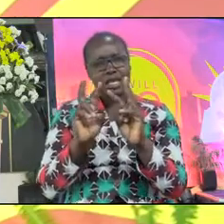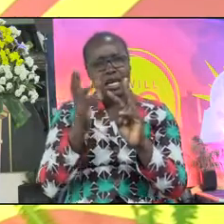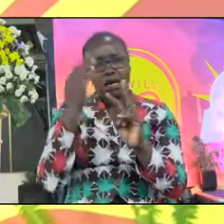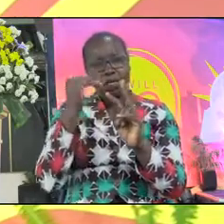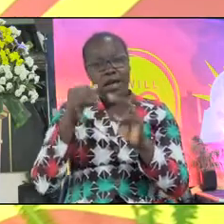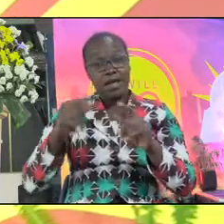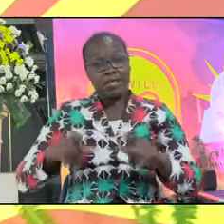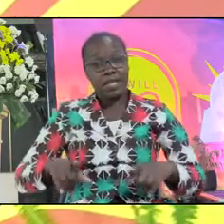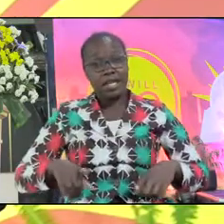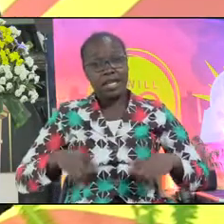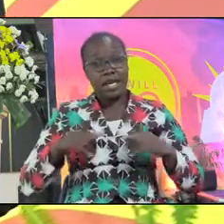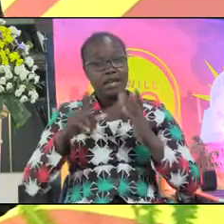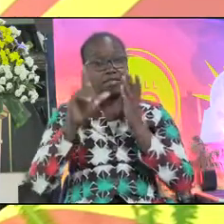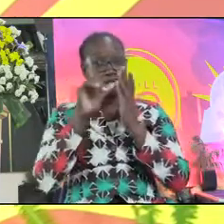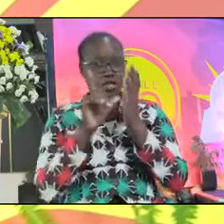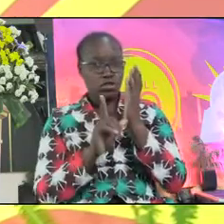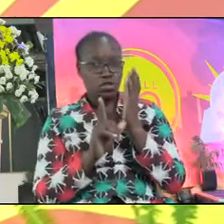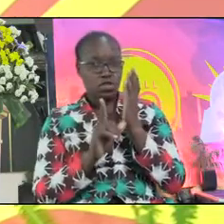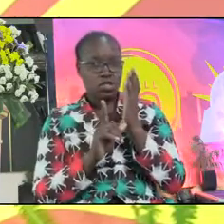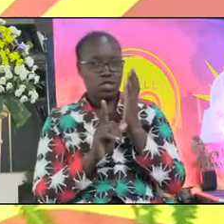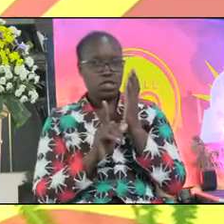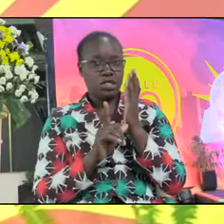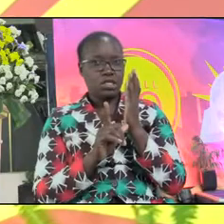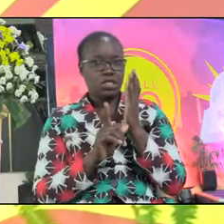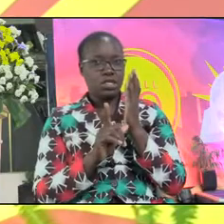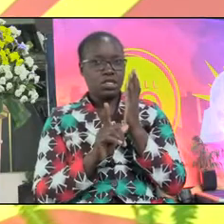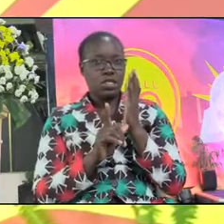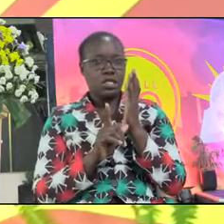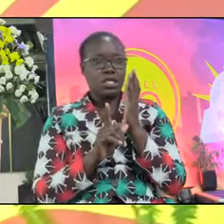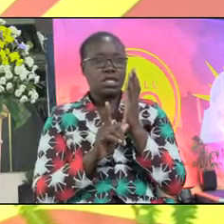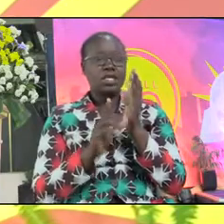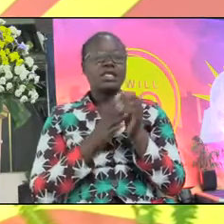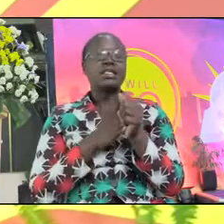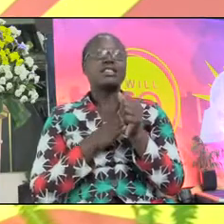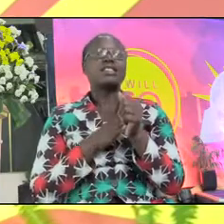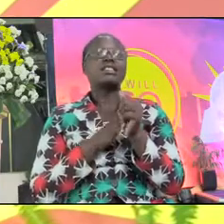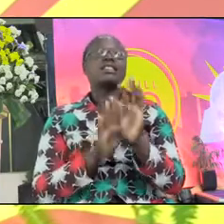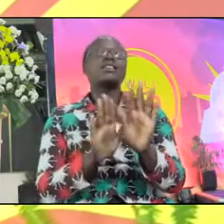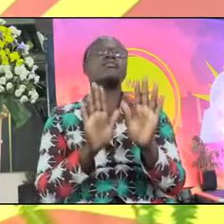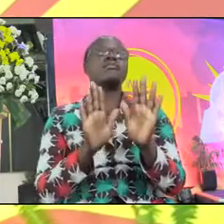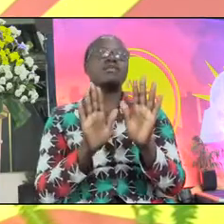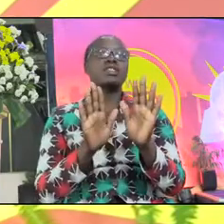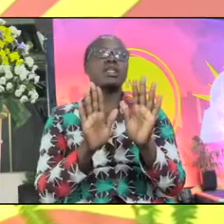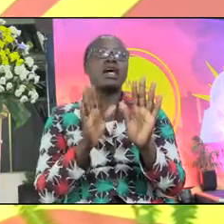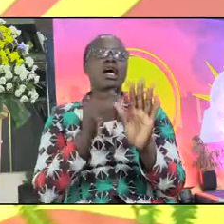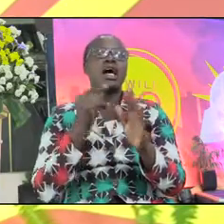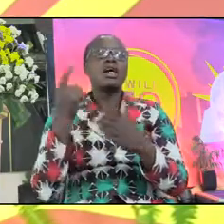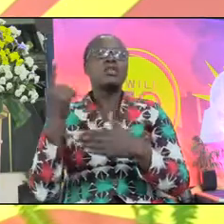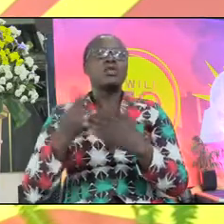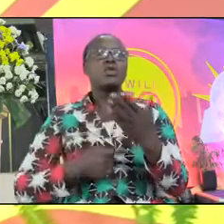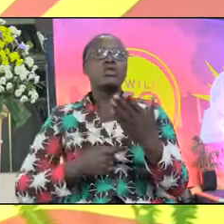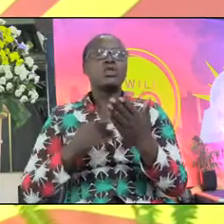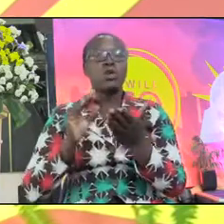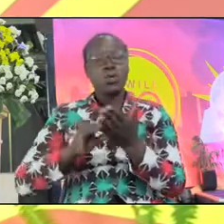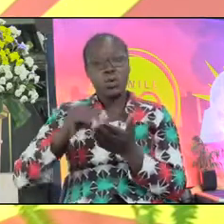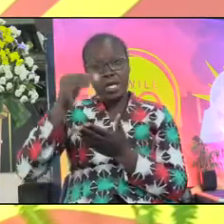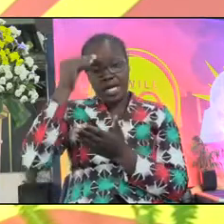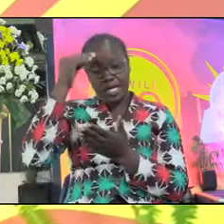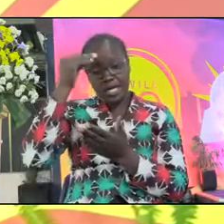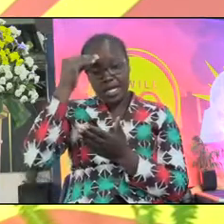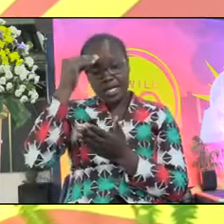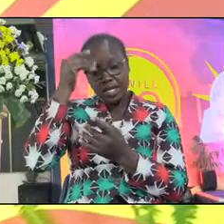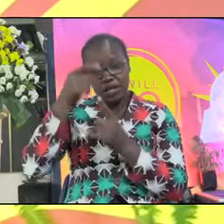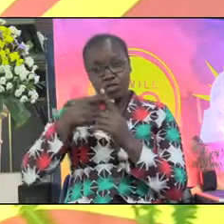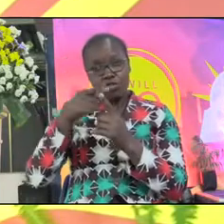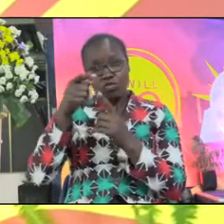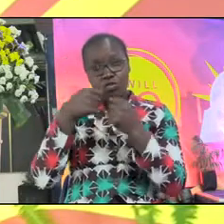the life lessons it leaves and what we can learn